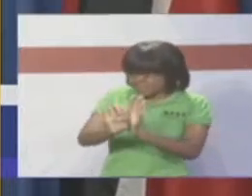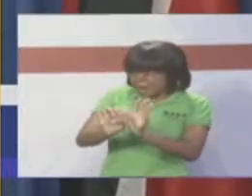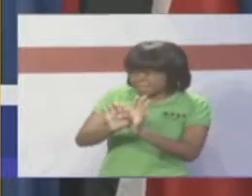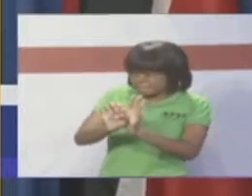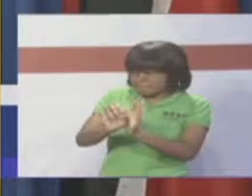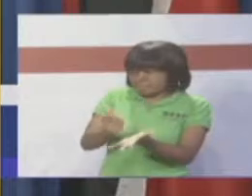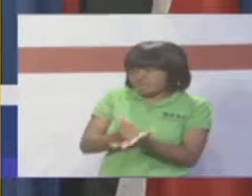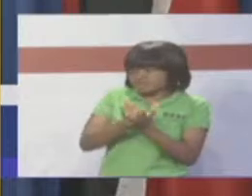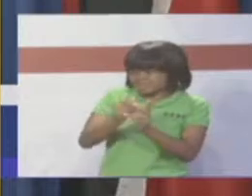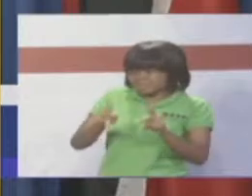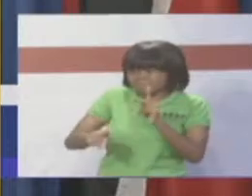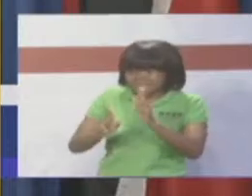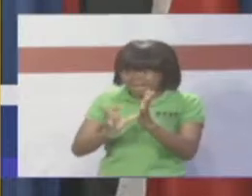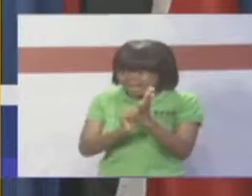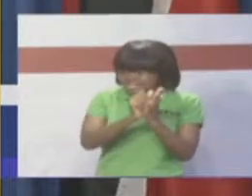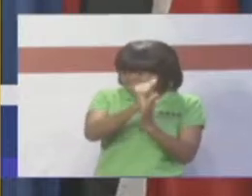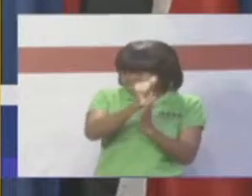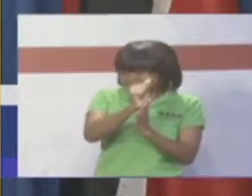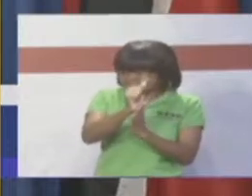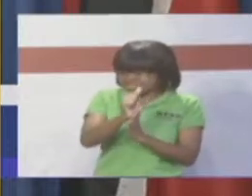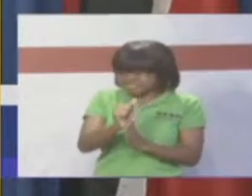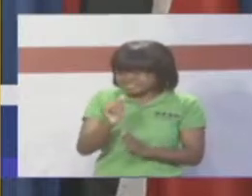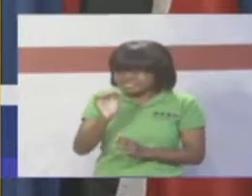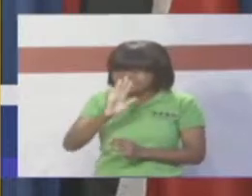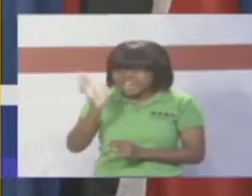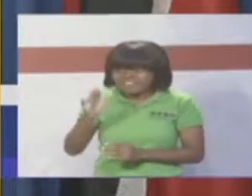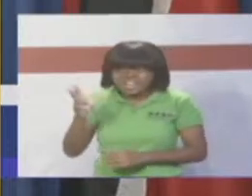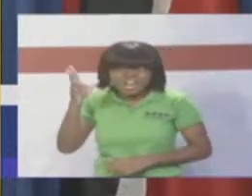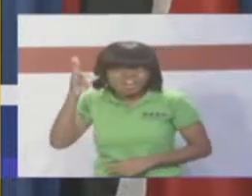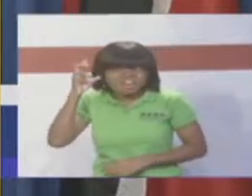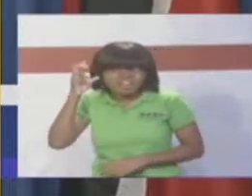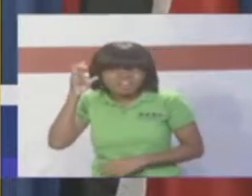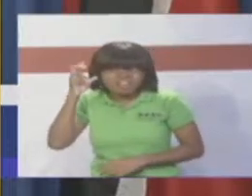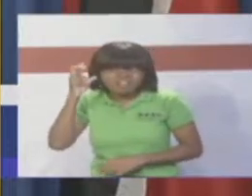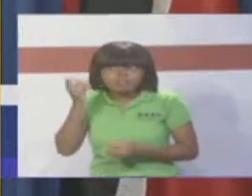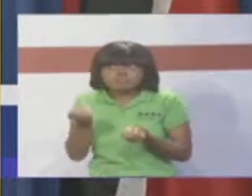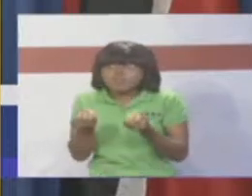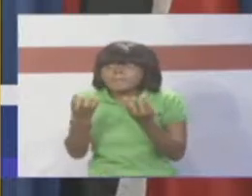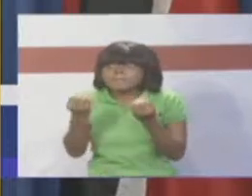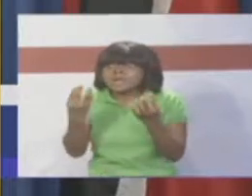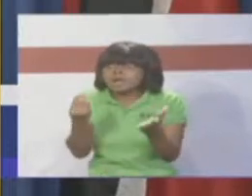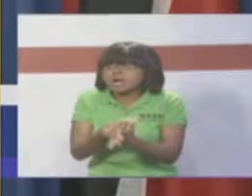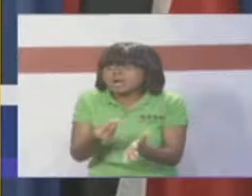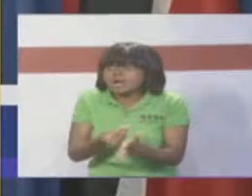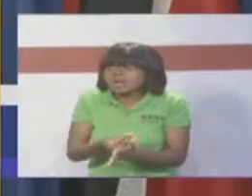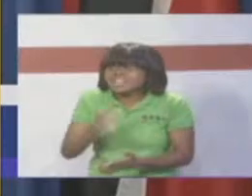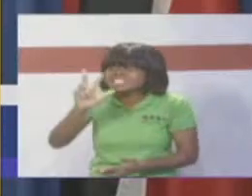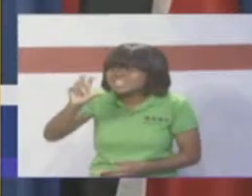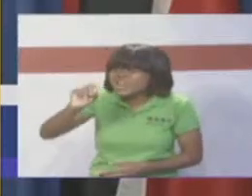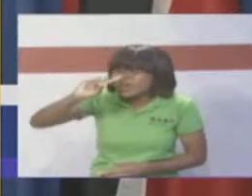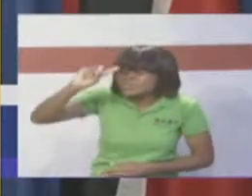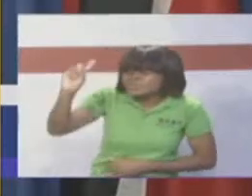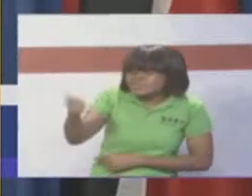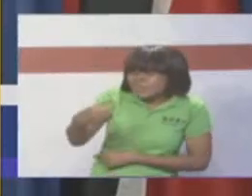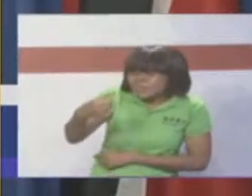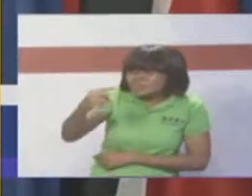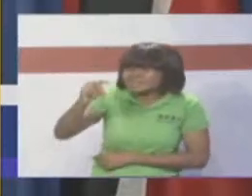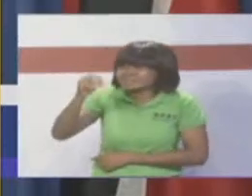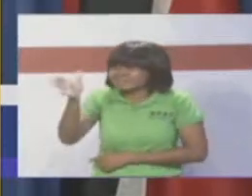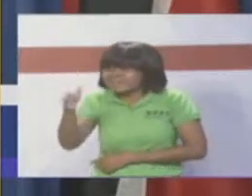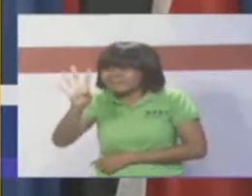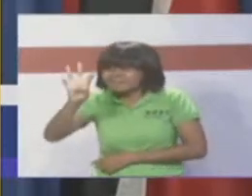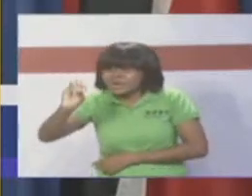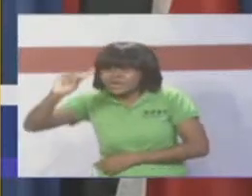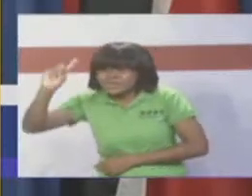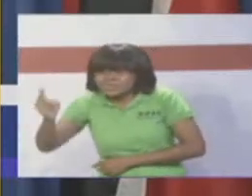the general population at that price. I want you to do your own mathematics and understand what you're talking about. So I tell you that